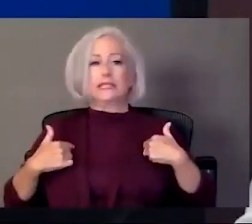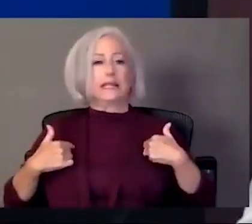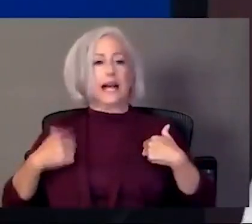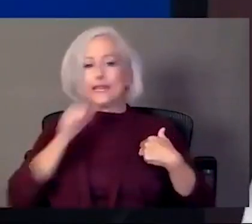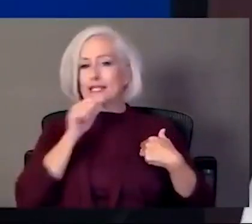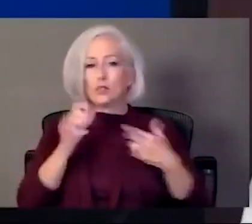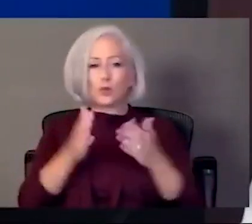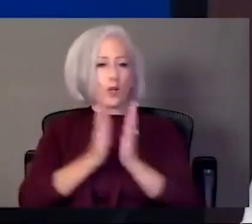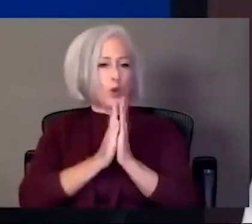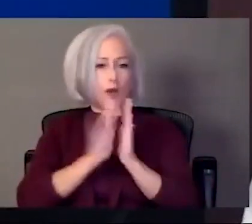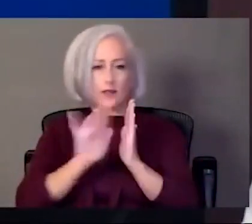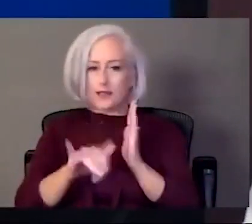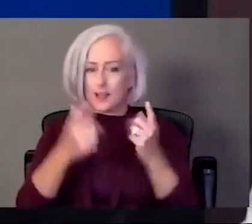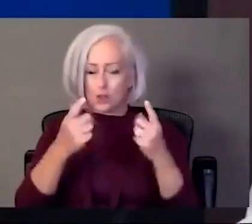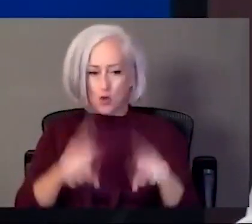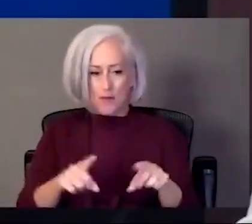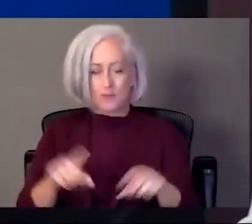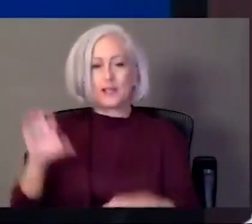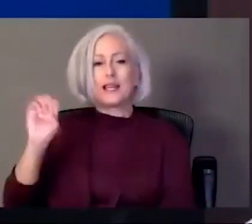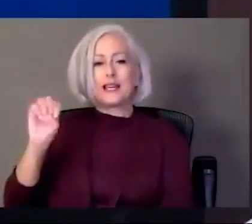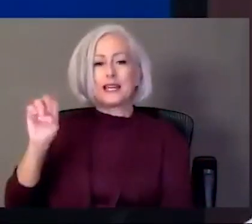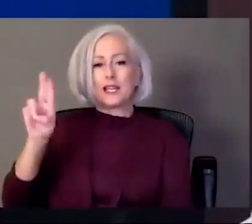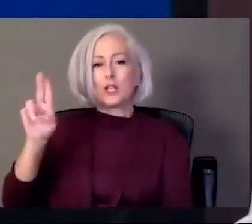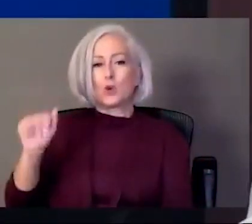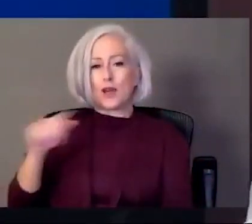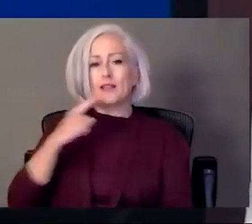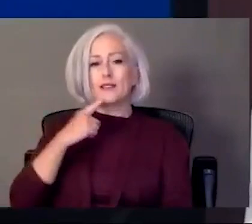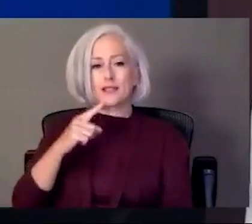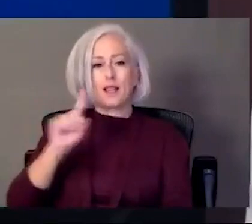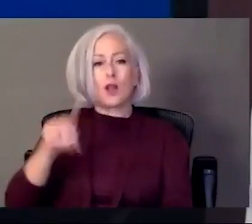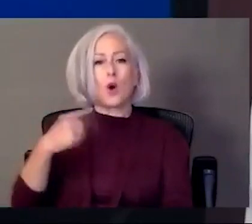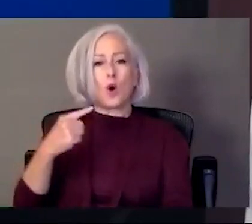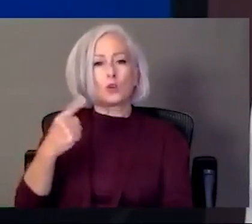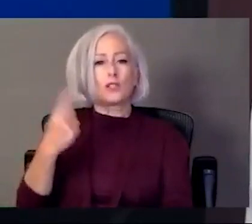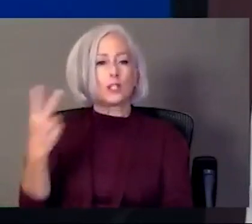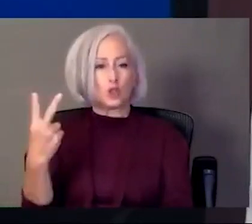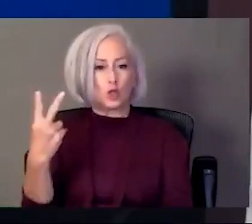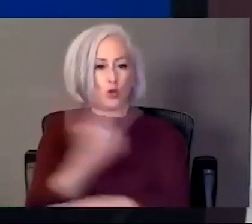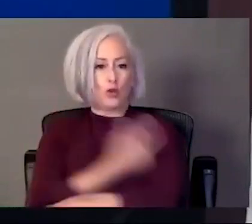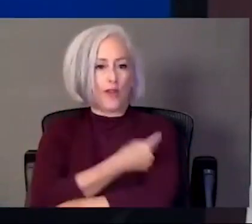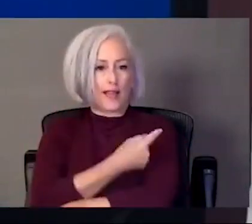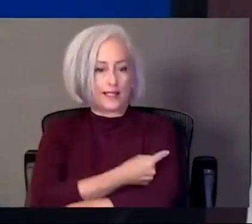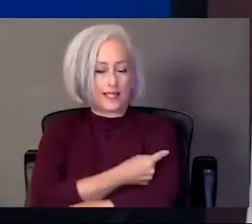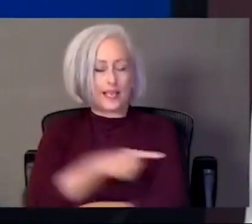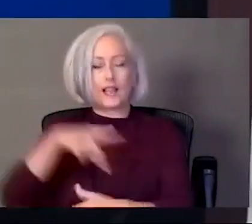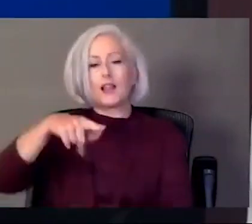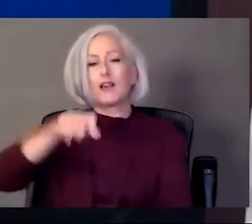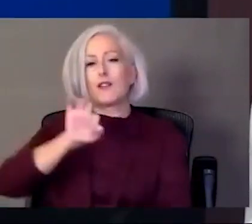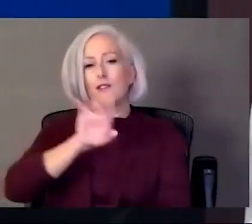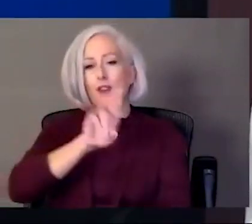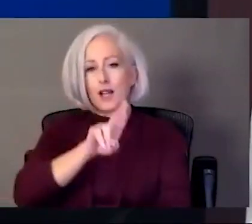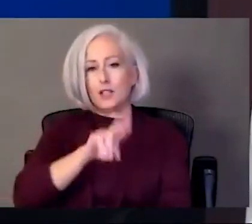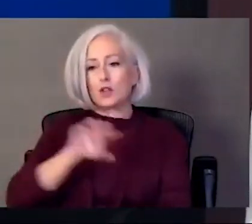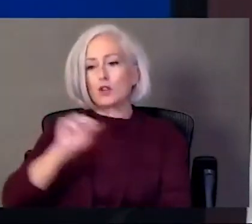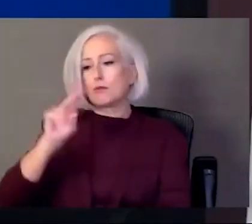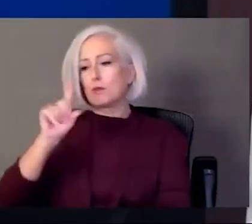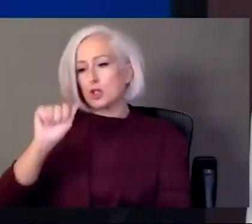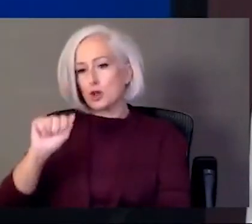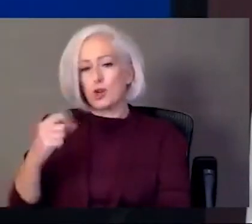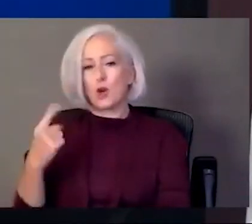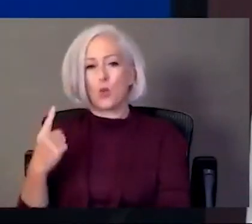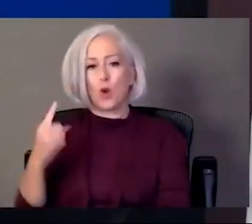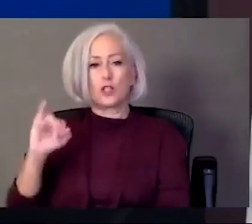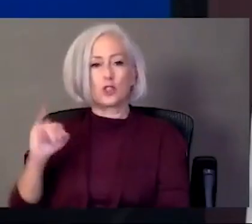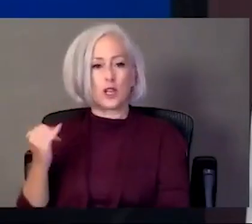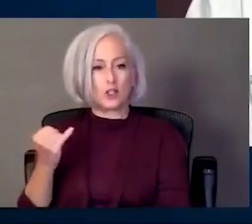very express about you can only do two vaccinations for Pfizer, Moderna, or one for J&J. But I do know people who are doing